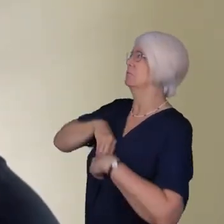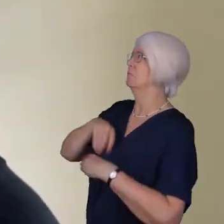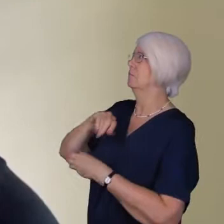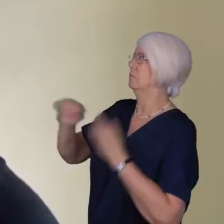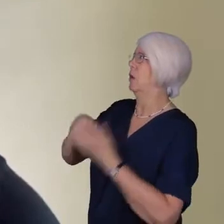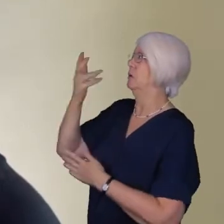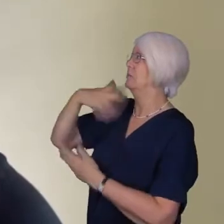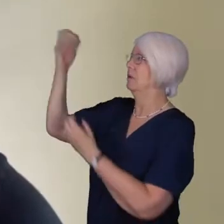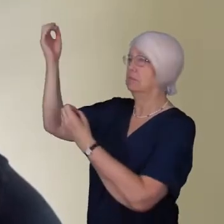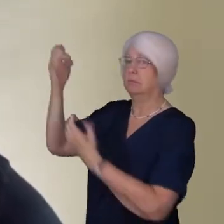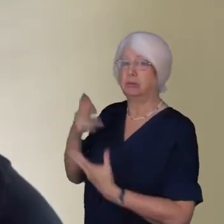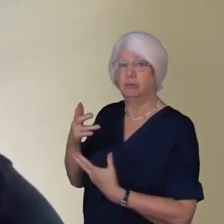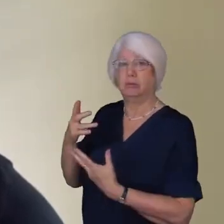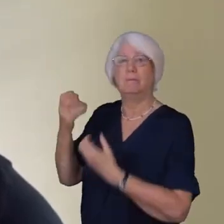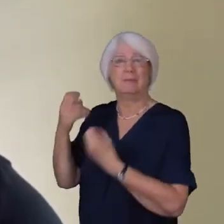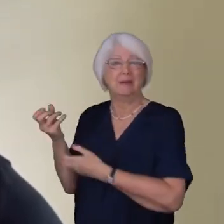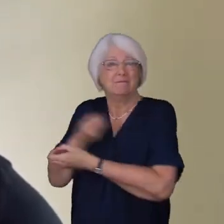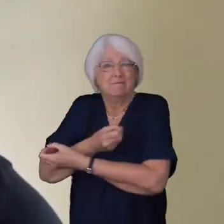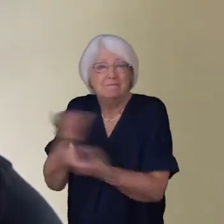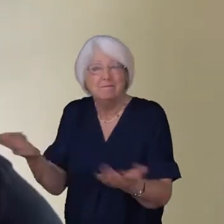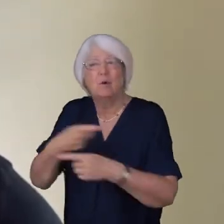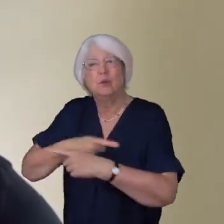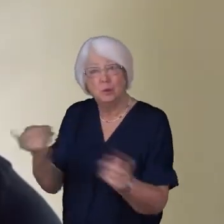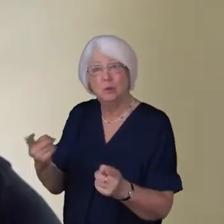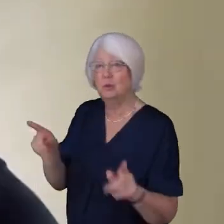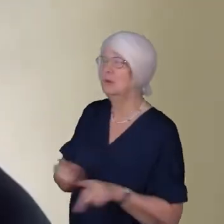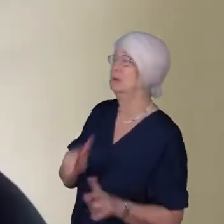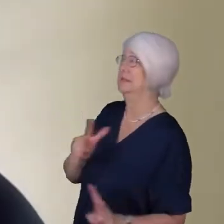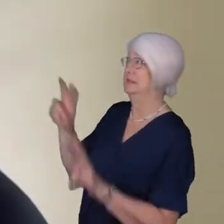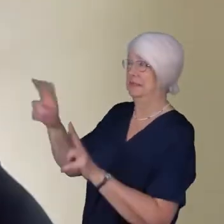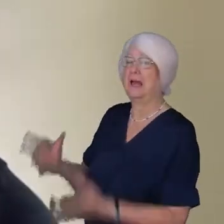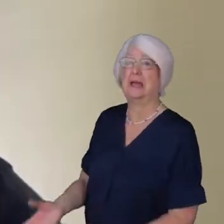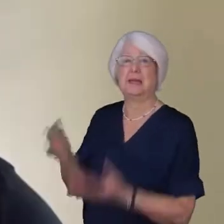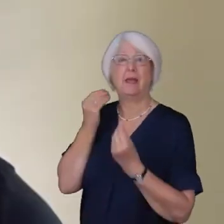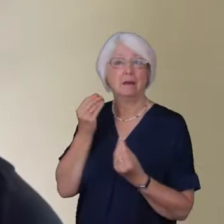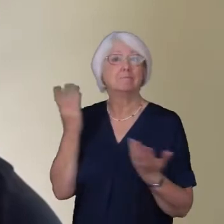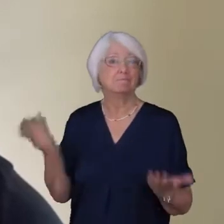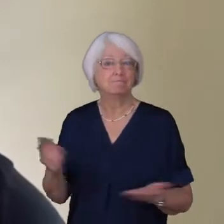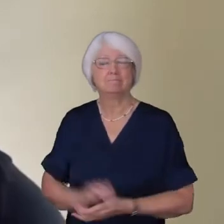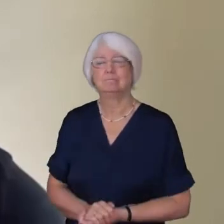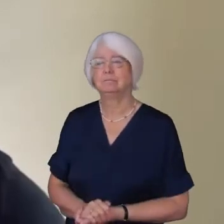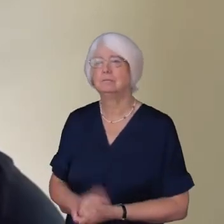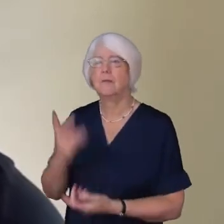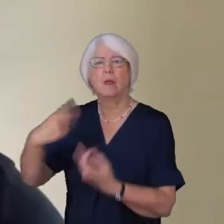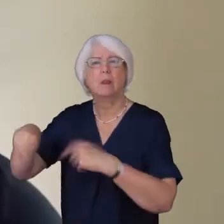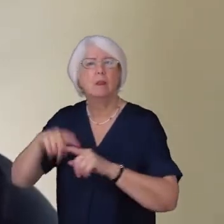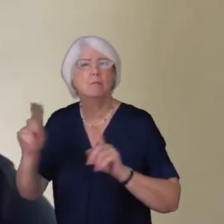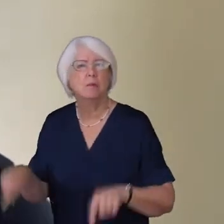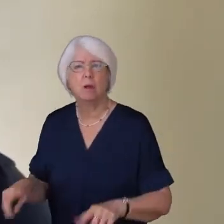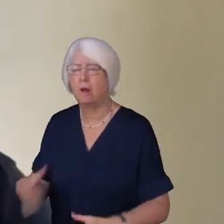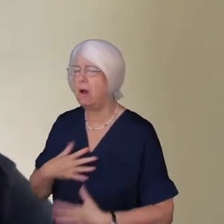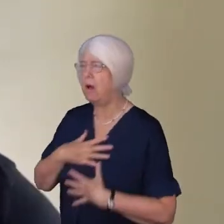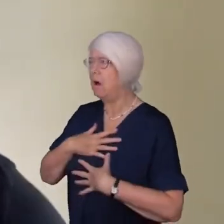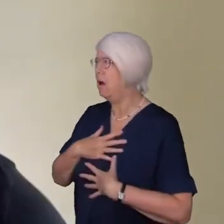Holy Spirit, he has poured out this to you, both see and hear. Now when they heard